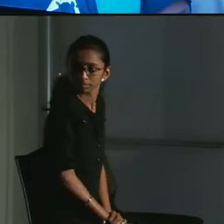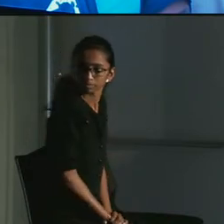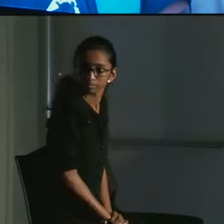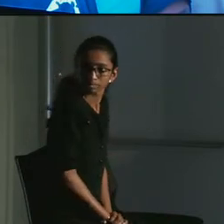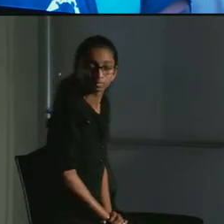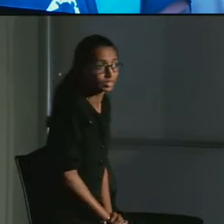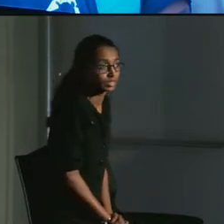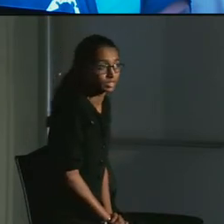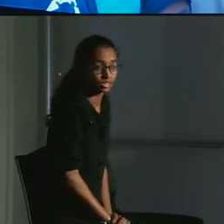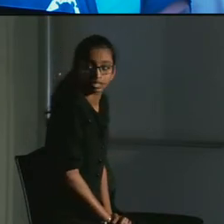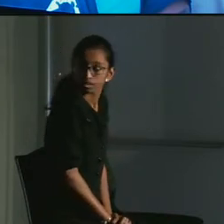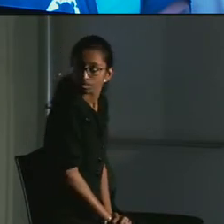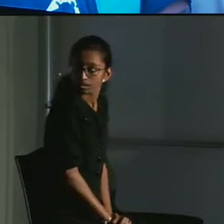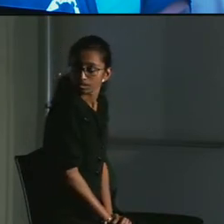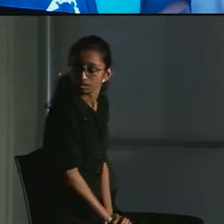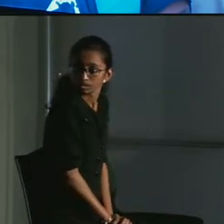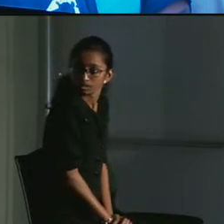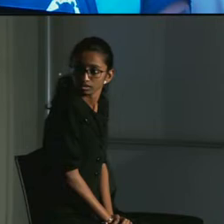Can you just move to the next slide?